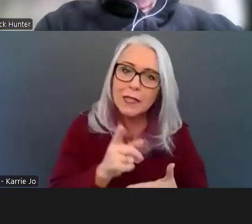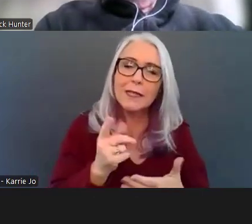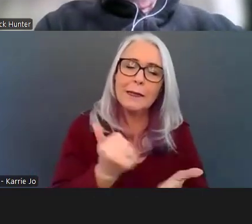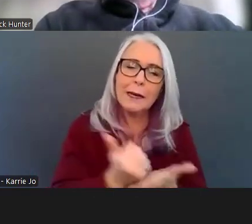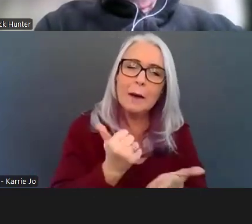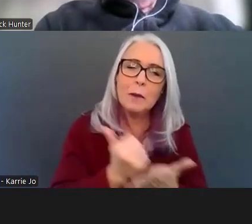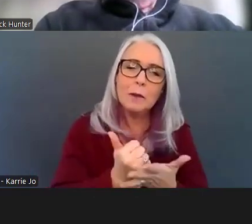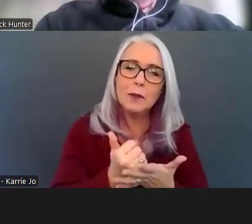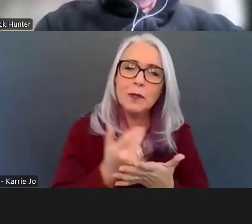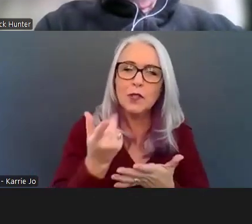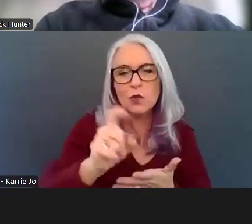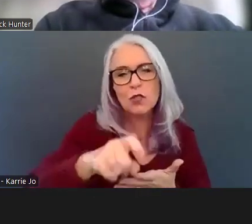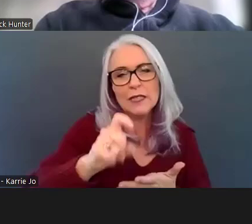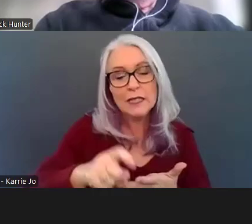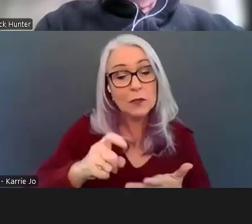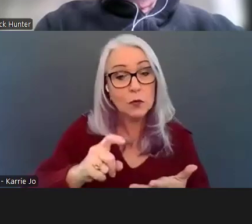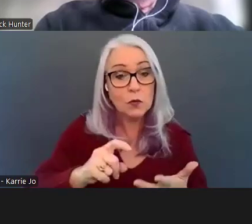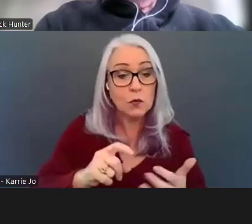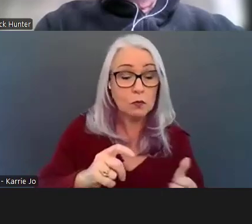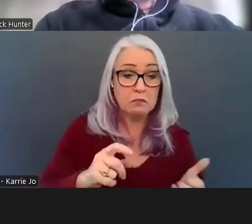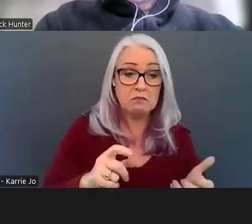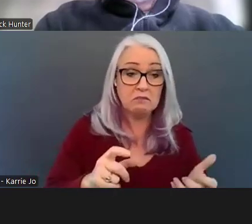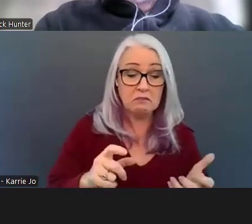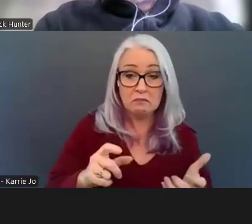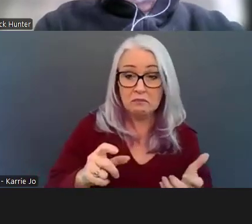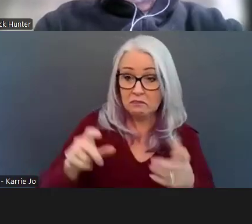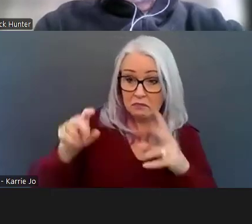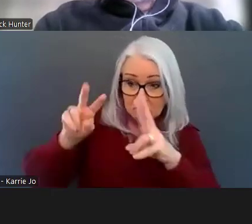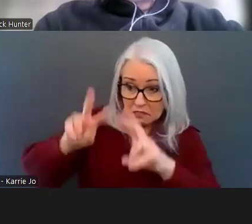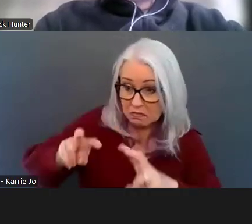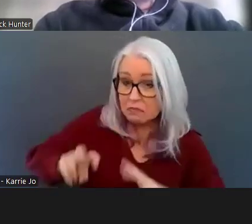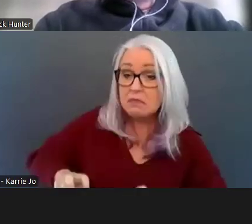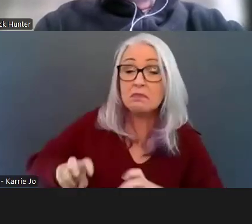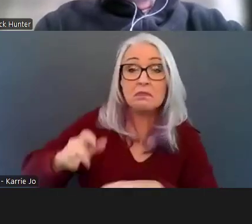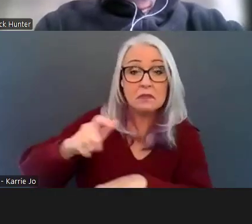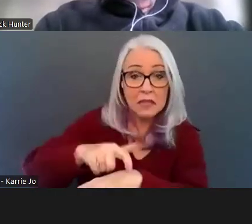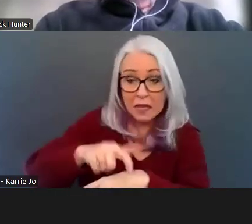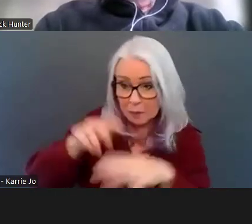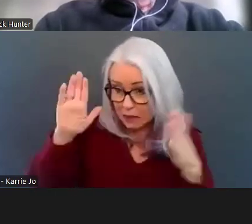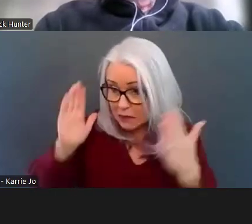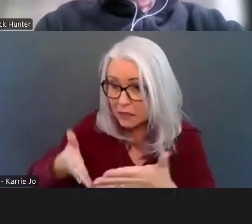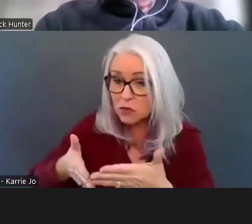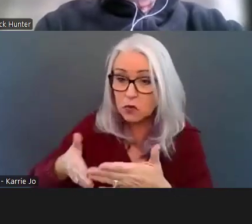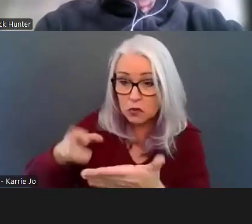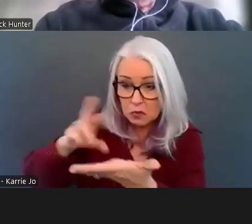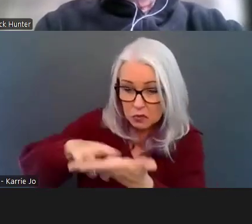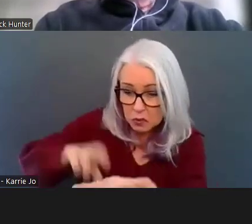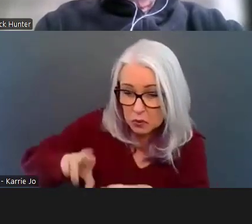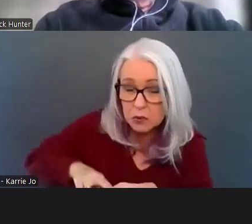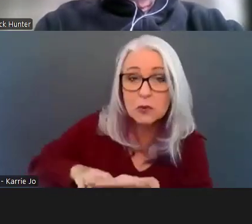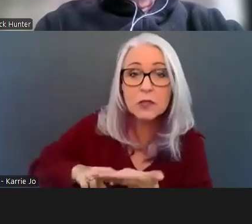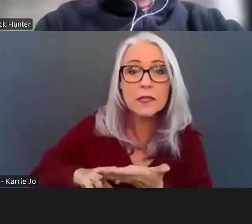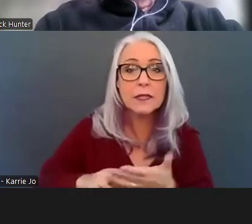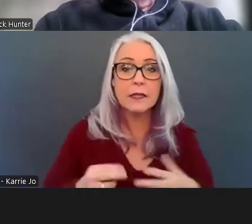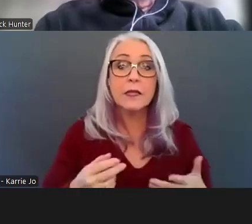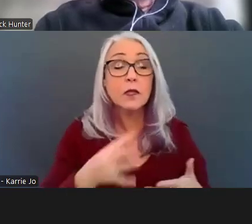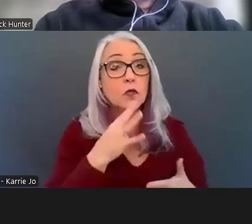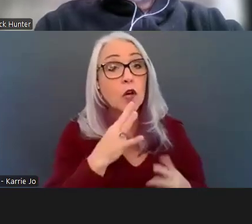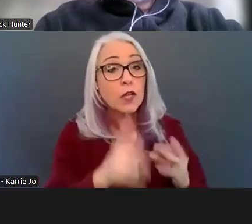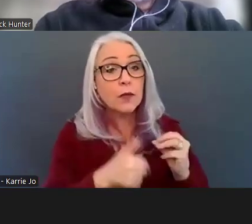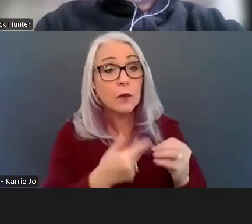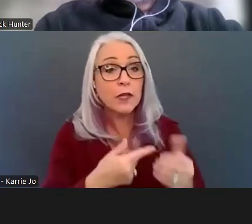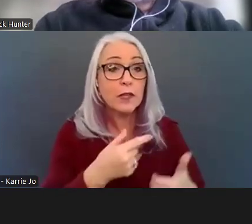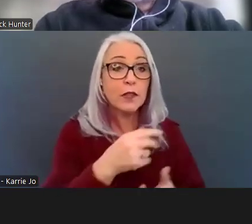sort of needing to set aside the time and attention. And then with that, like turning to Tony or Chuck or Carrie, like there are some